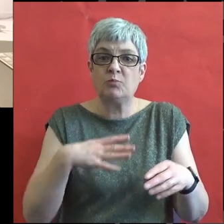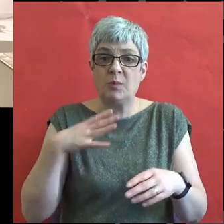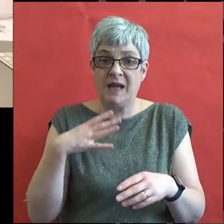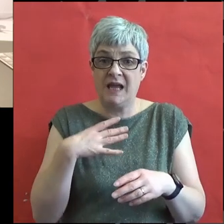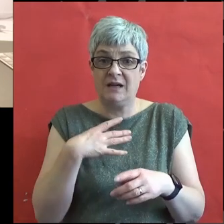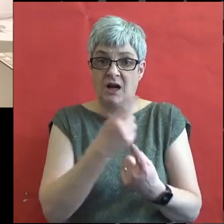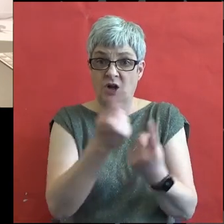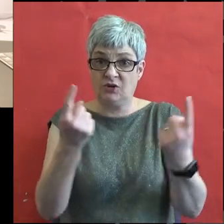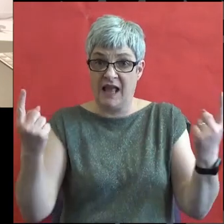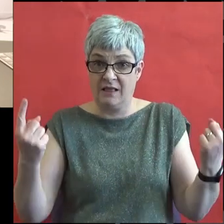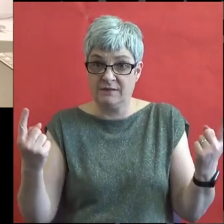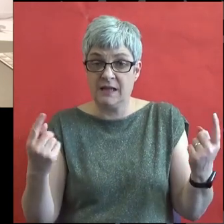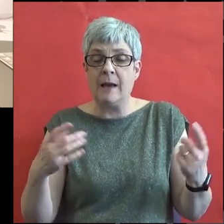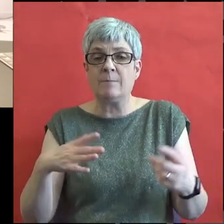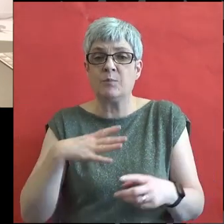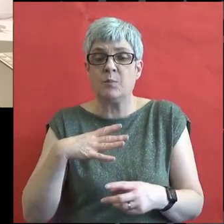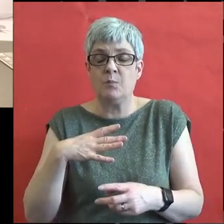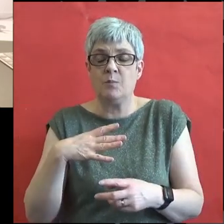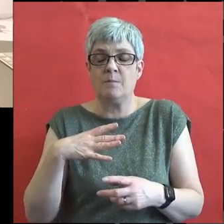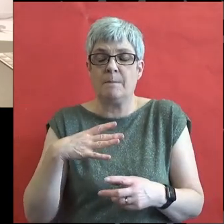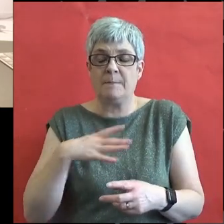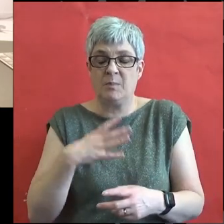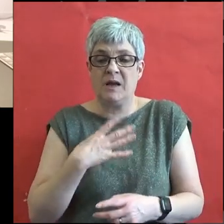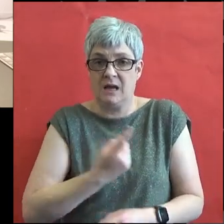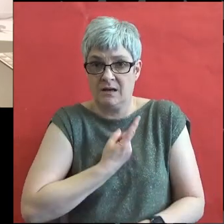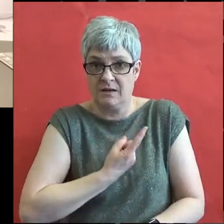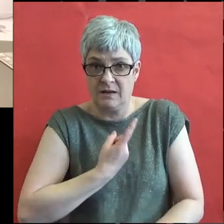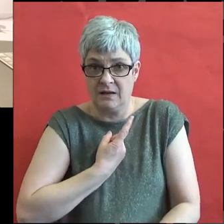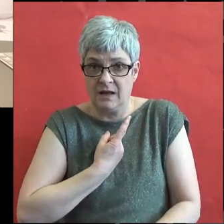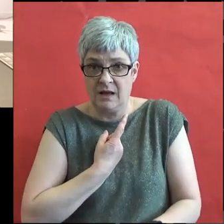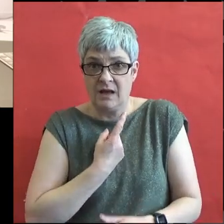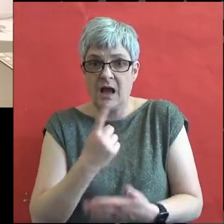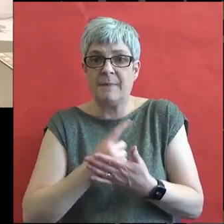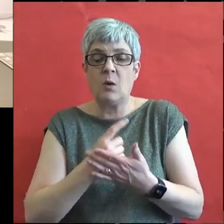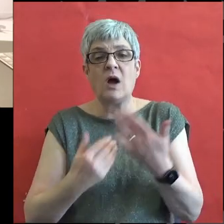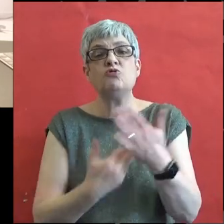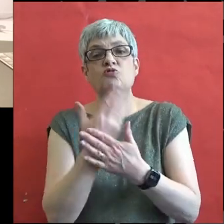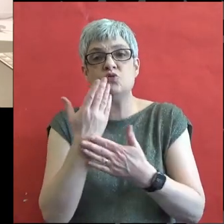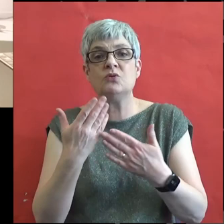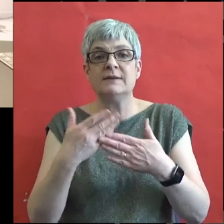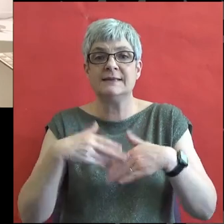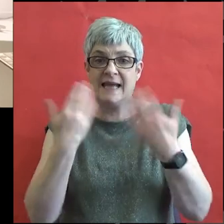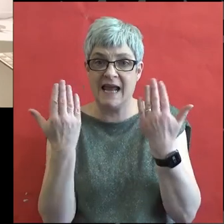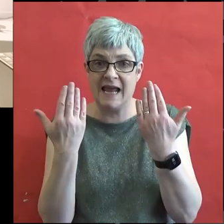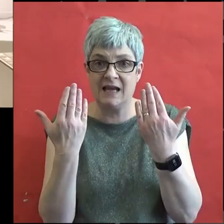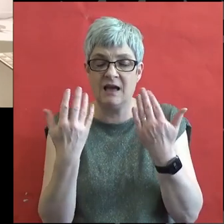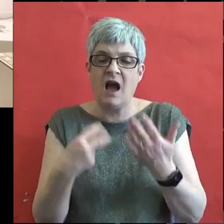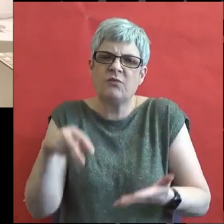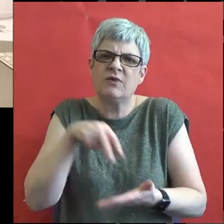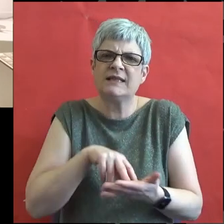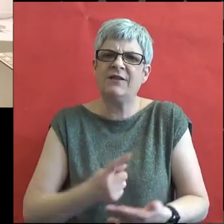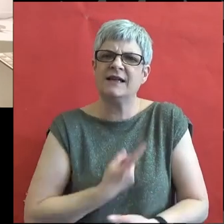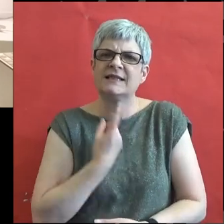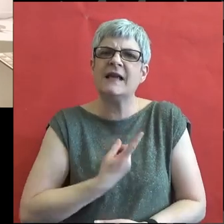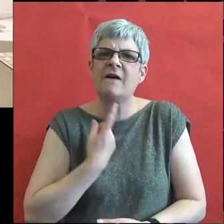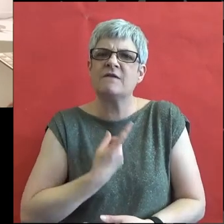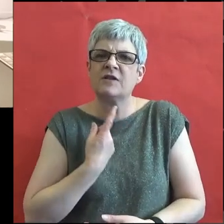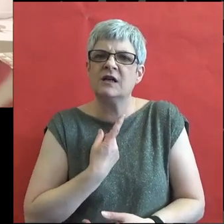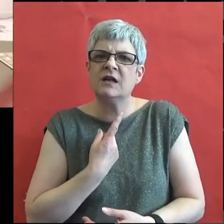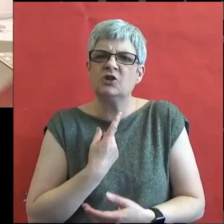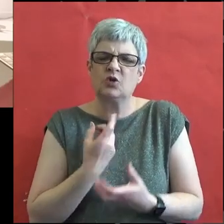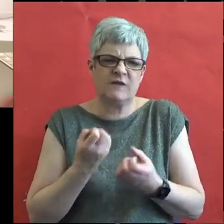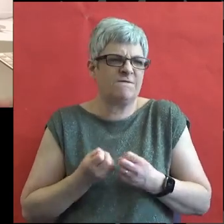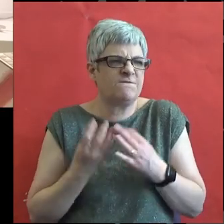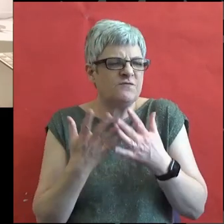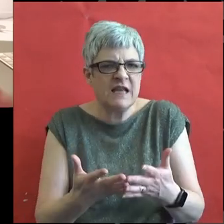for a new day, for a new resurrected self, one that is free from these pangs